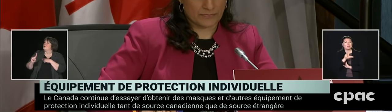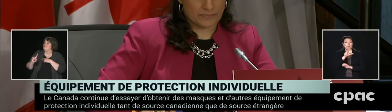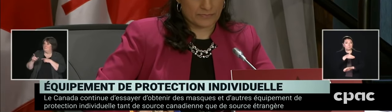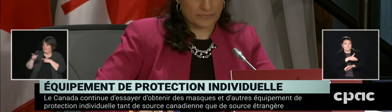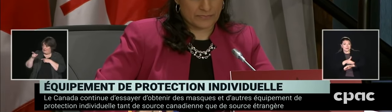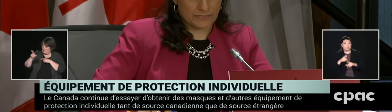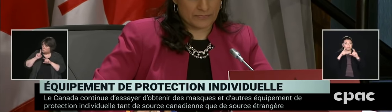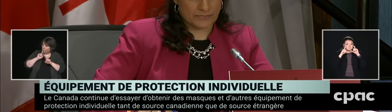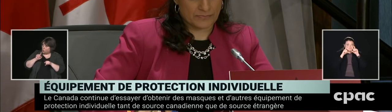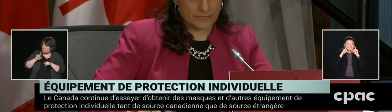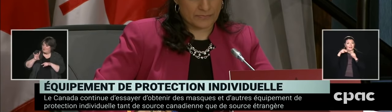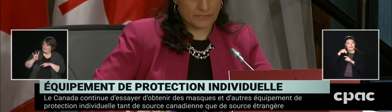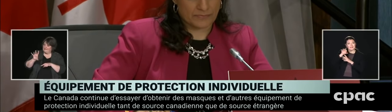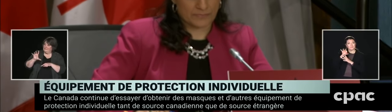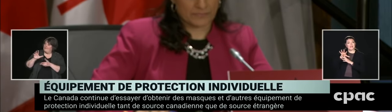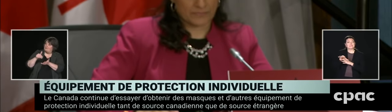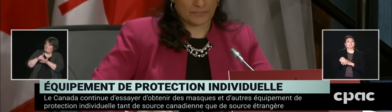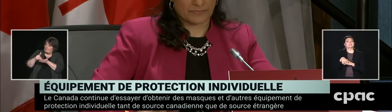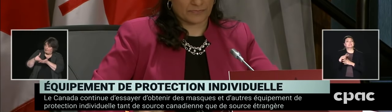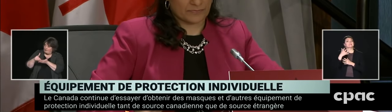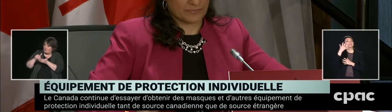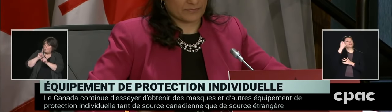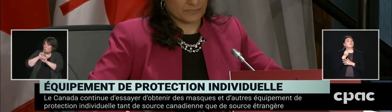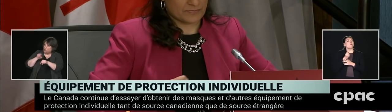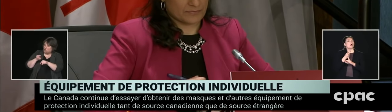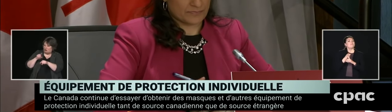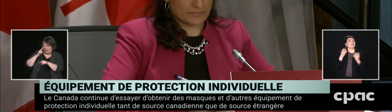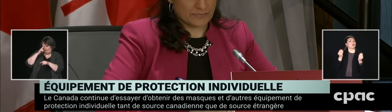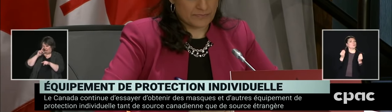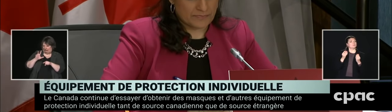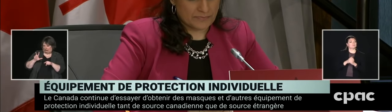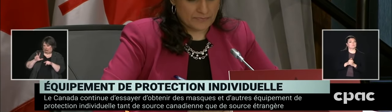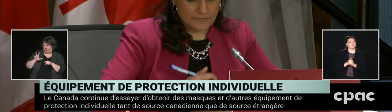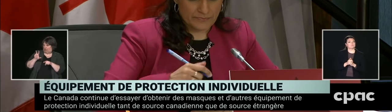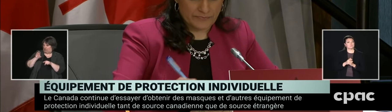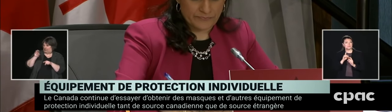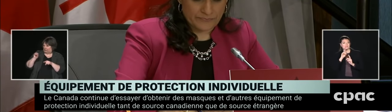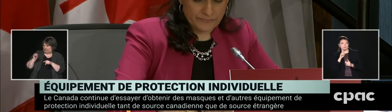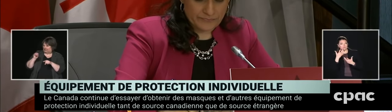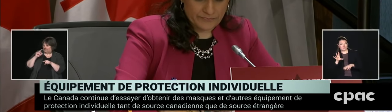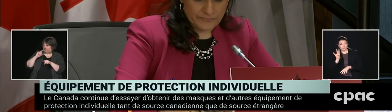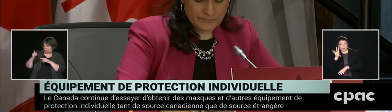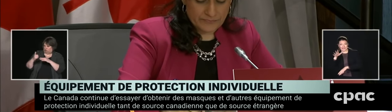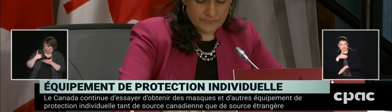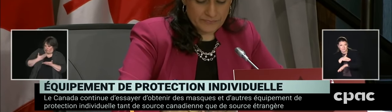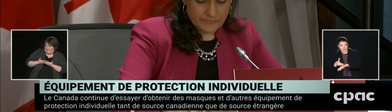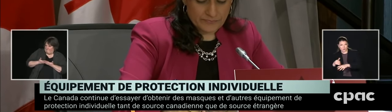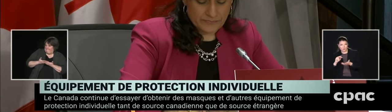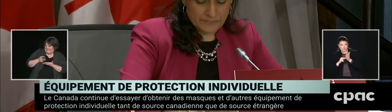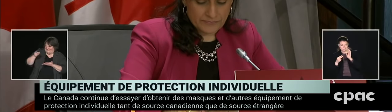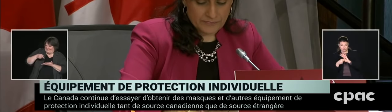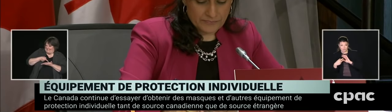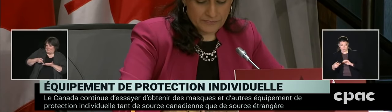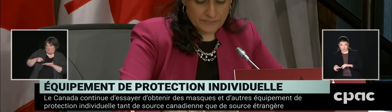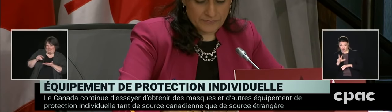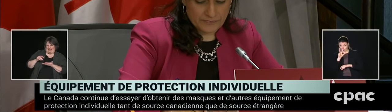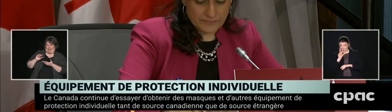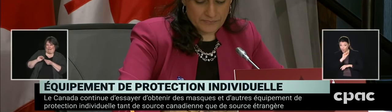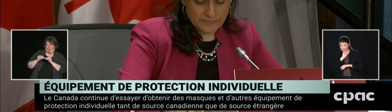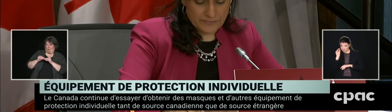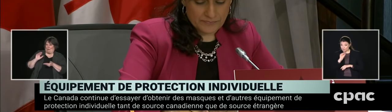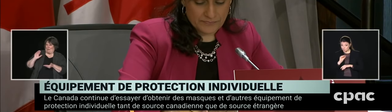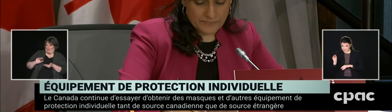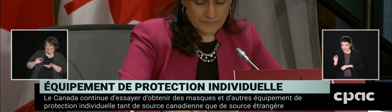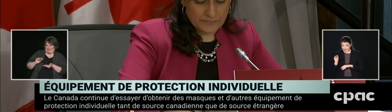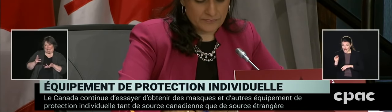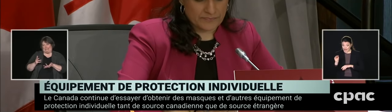think that works out to about 3% that are supposed to come in this week. That seems very low. Do you realistically think that we're going to be able